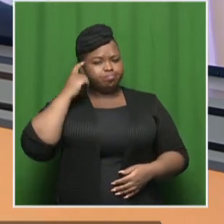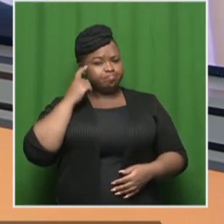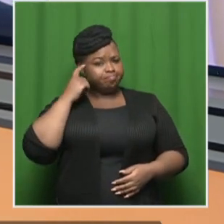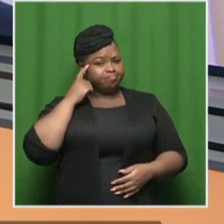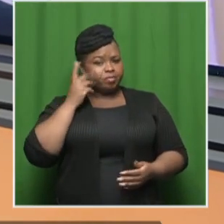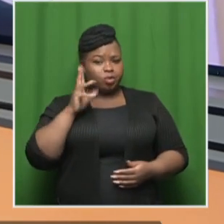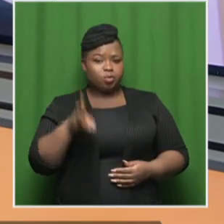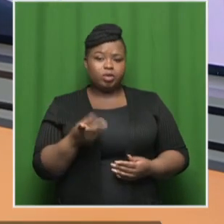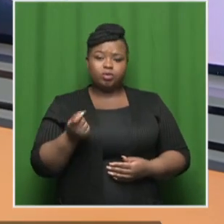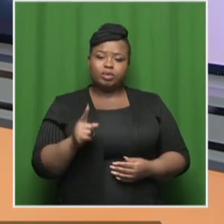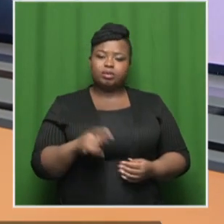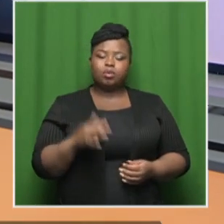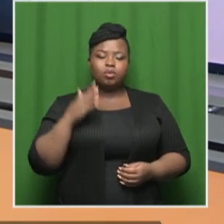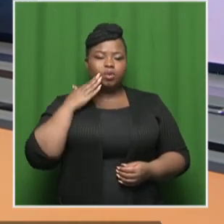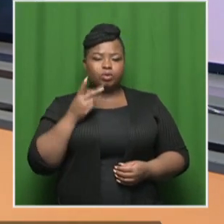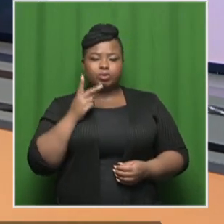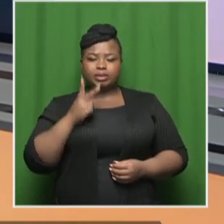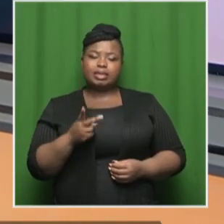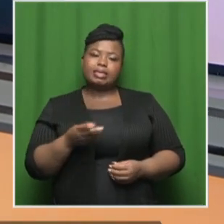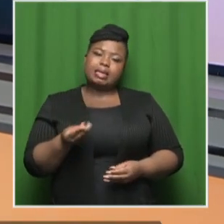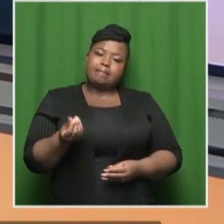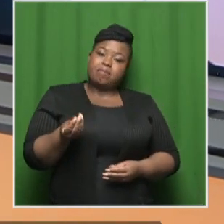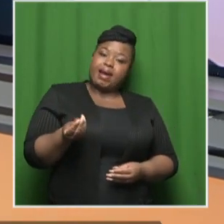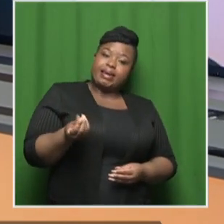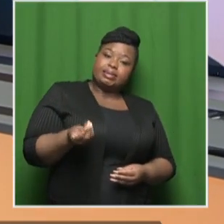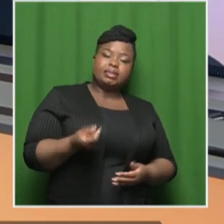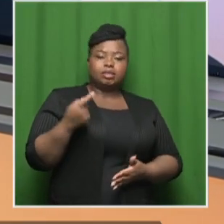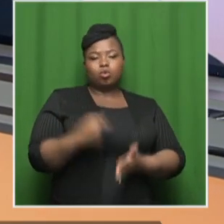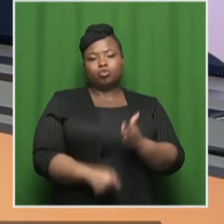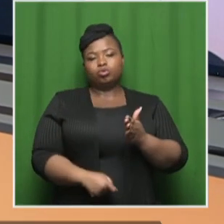you're going to take into account when you look at the pricing, also